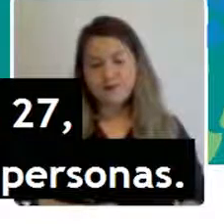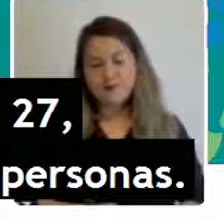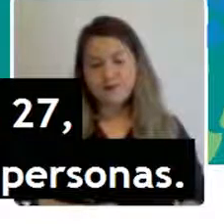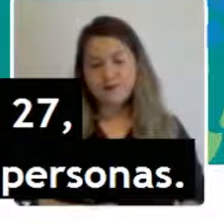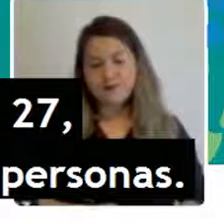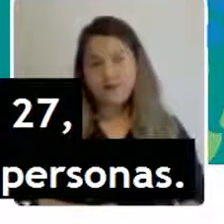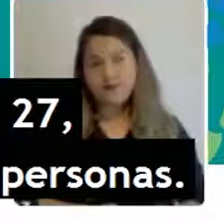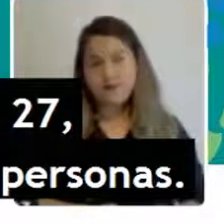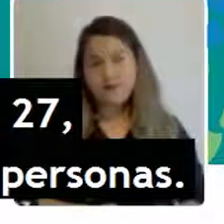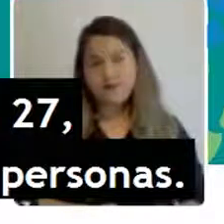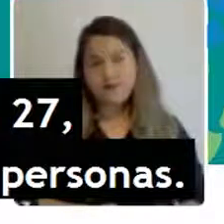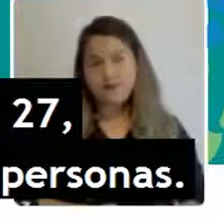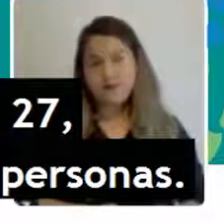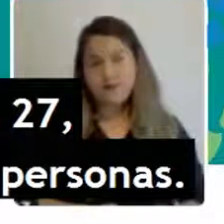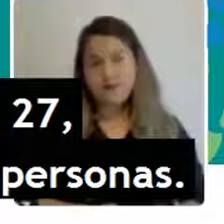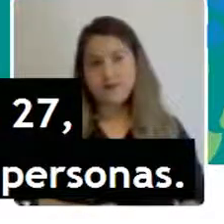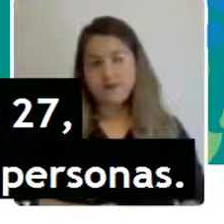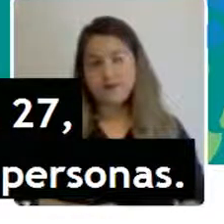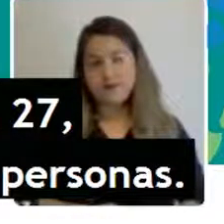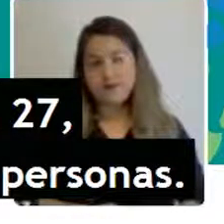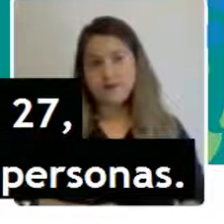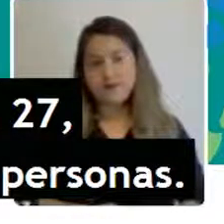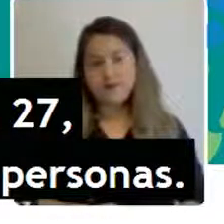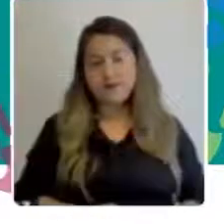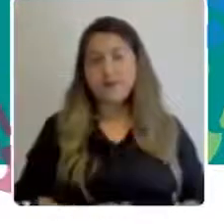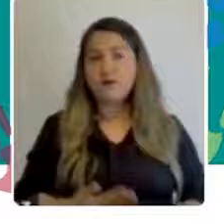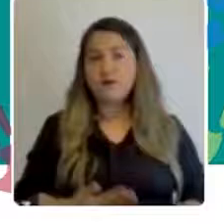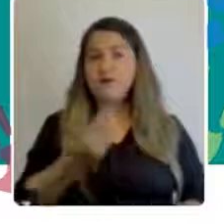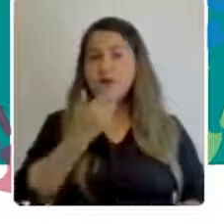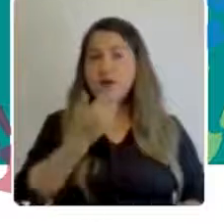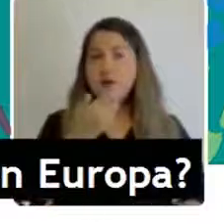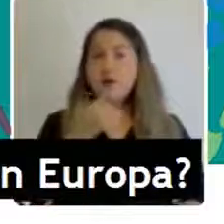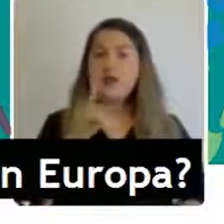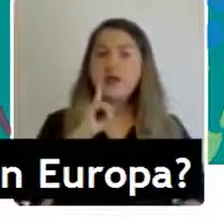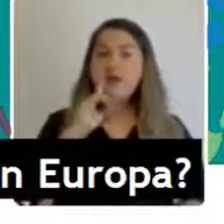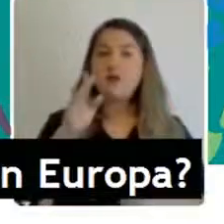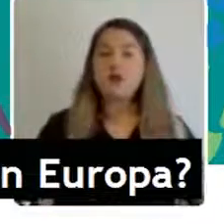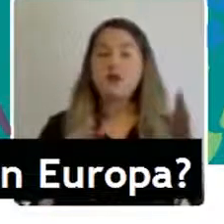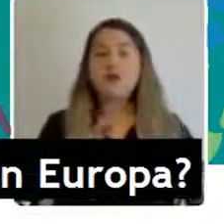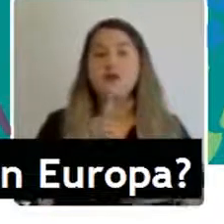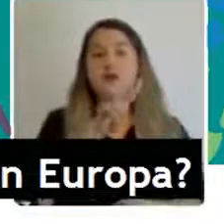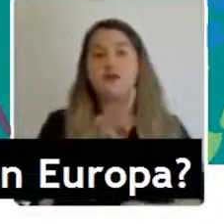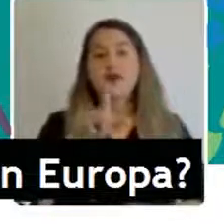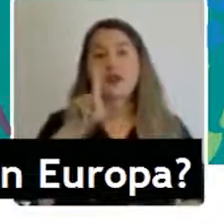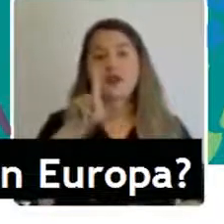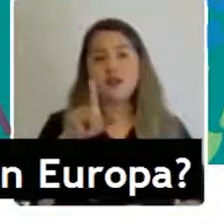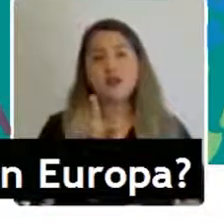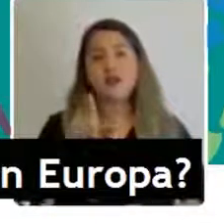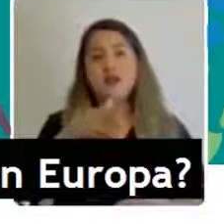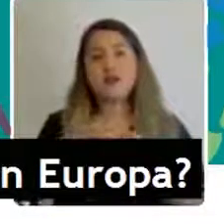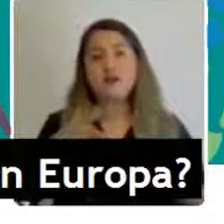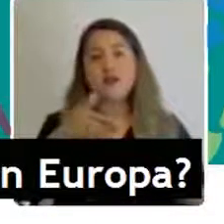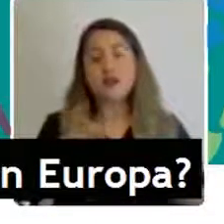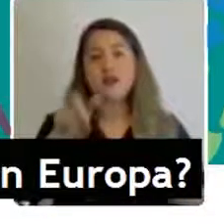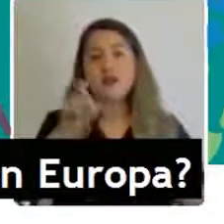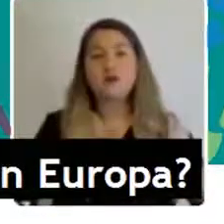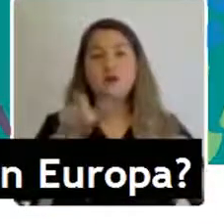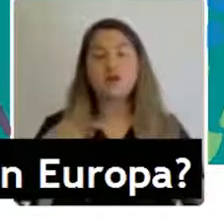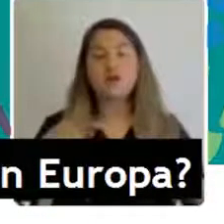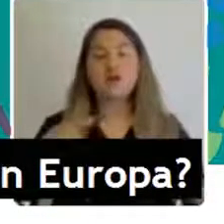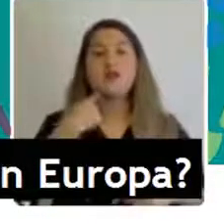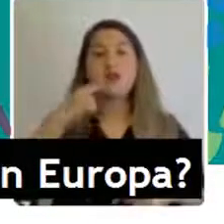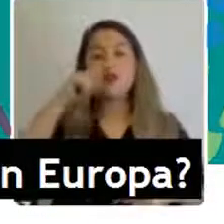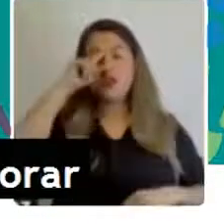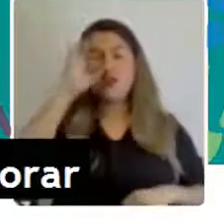between 27 and 36 million of people. So what we are doing in Italy, first of all, we have